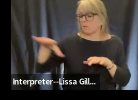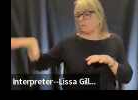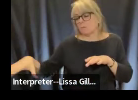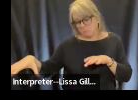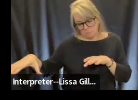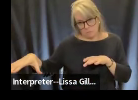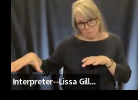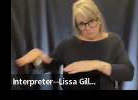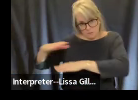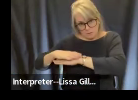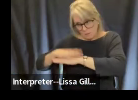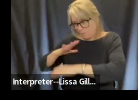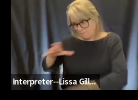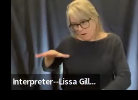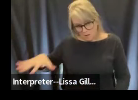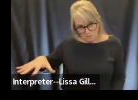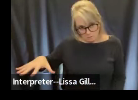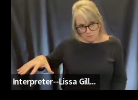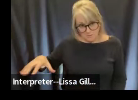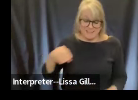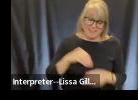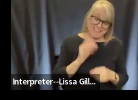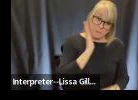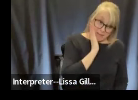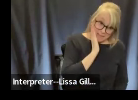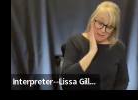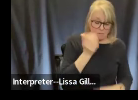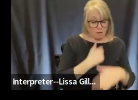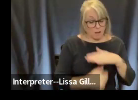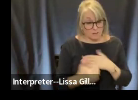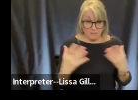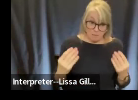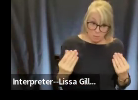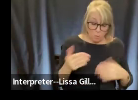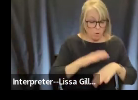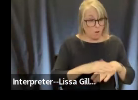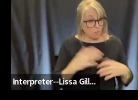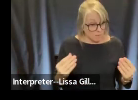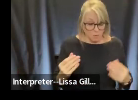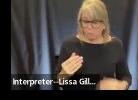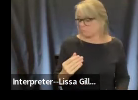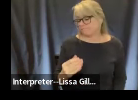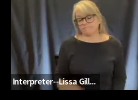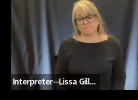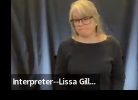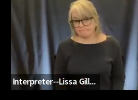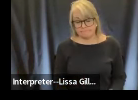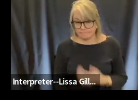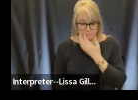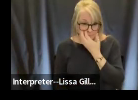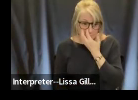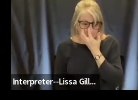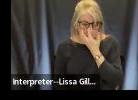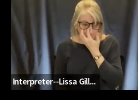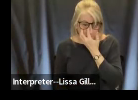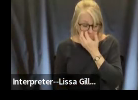to the bed is fine. In the bed, under a pillow, on a pillow, not fine. Again, that heat